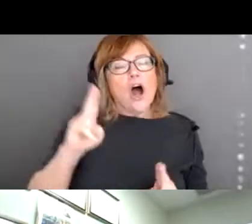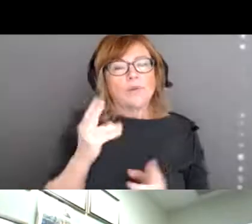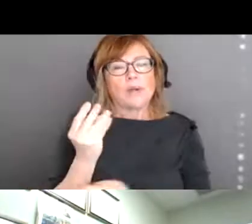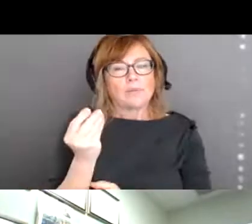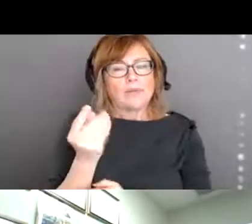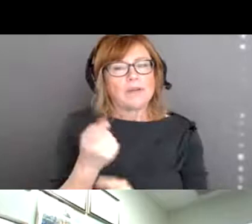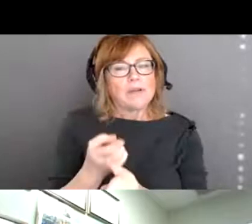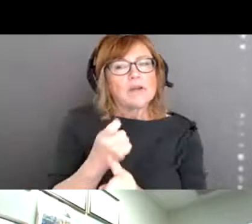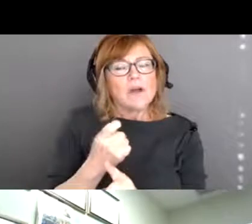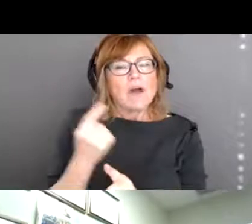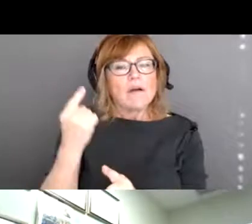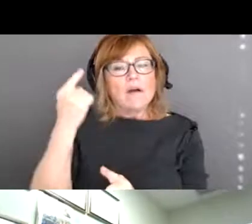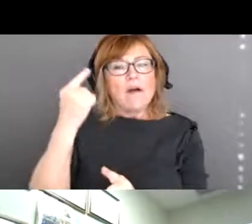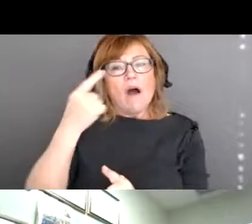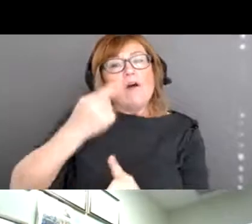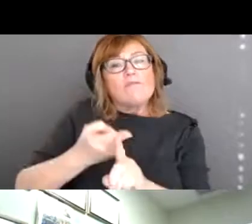Abuse Prevention Network.